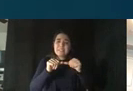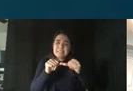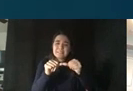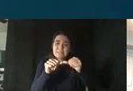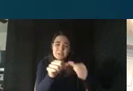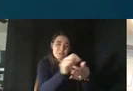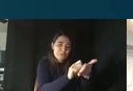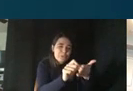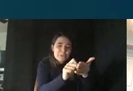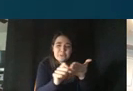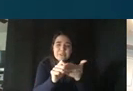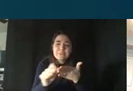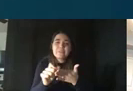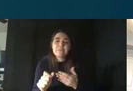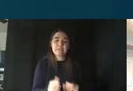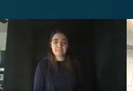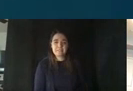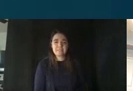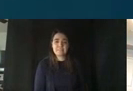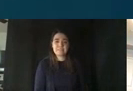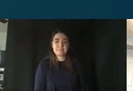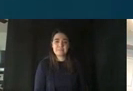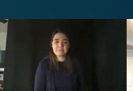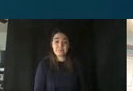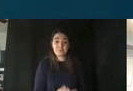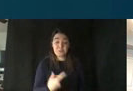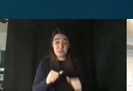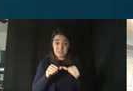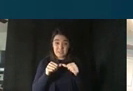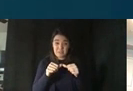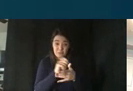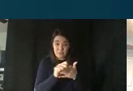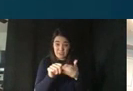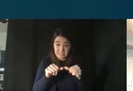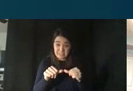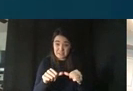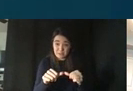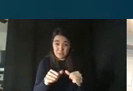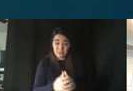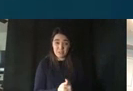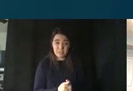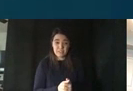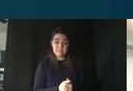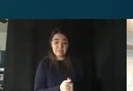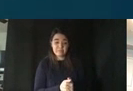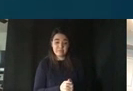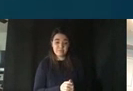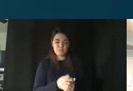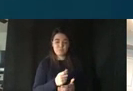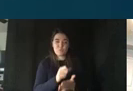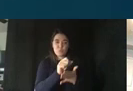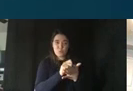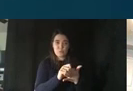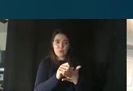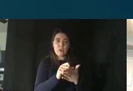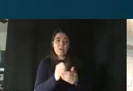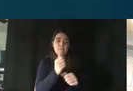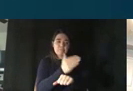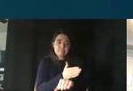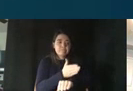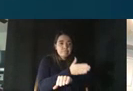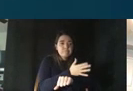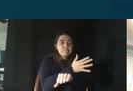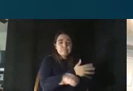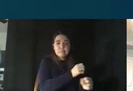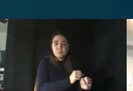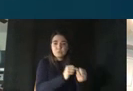writing. And when you continue to write, your writing becomes stronger and